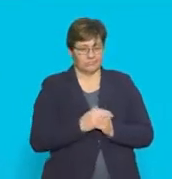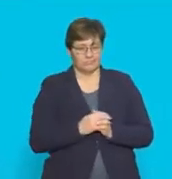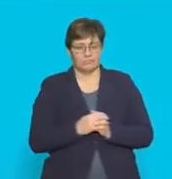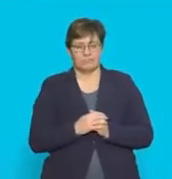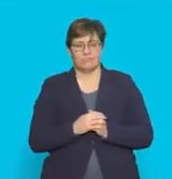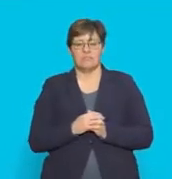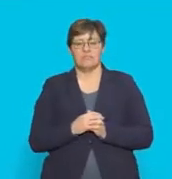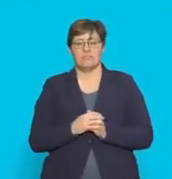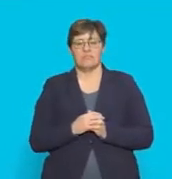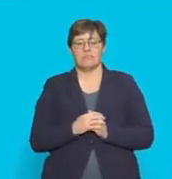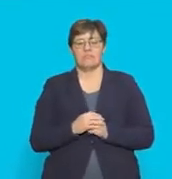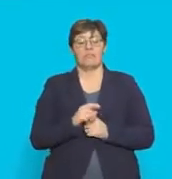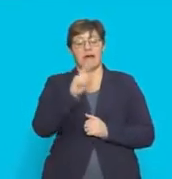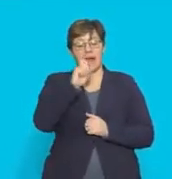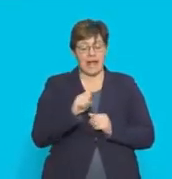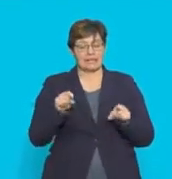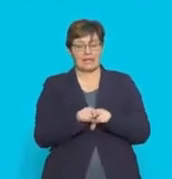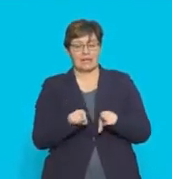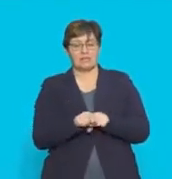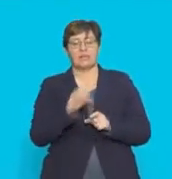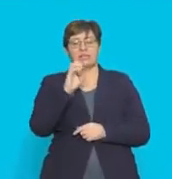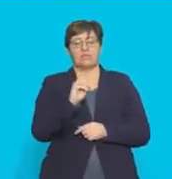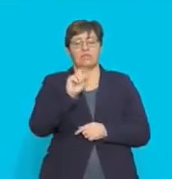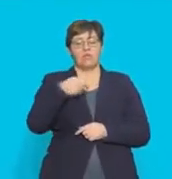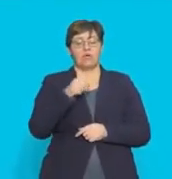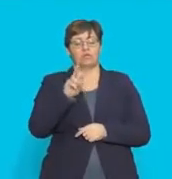I will have x is equals to